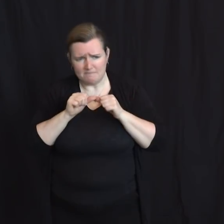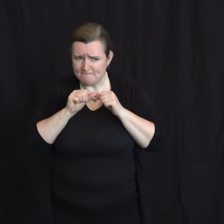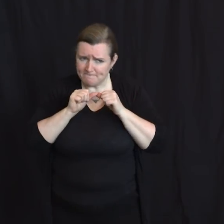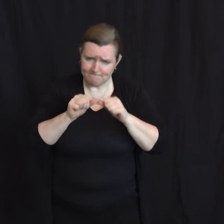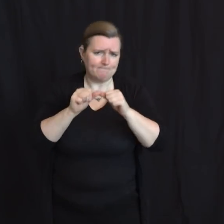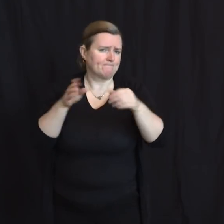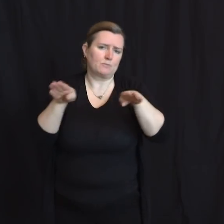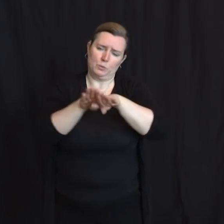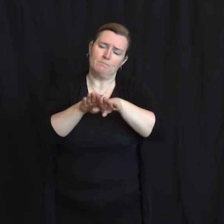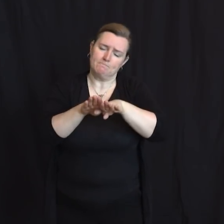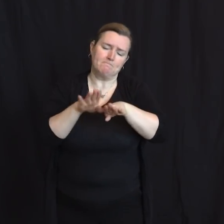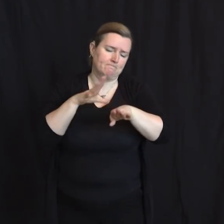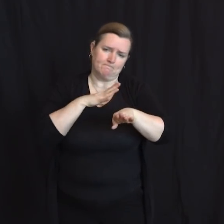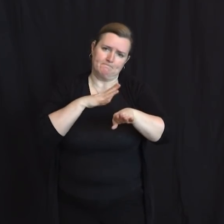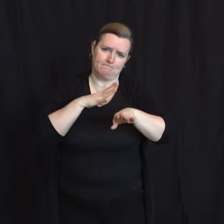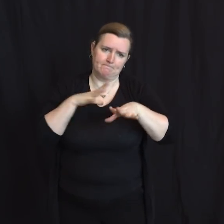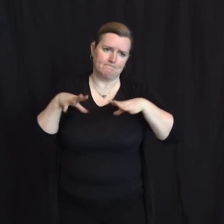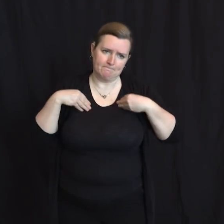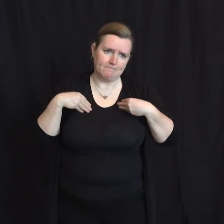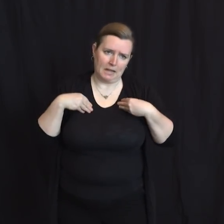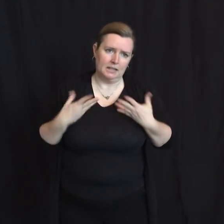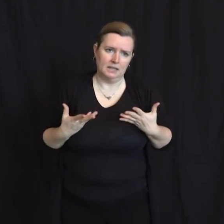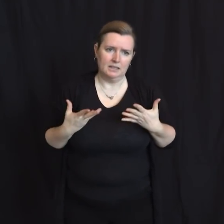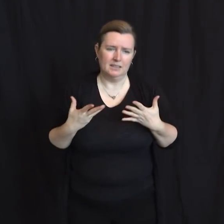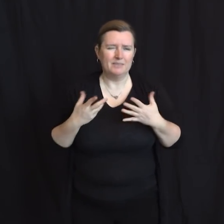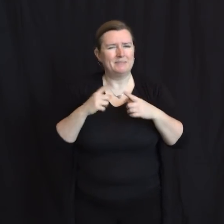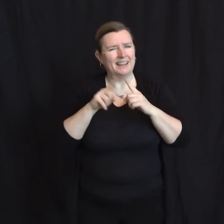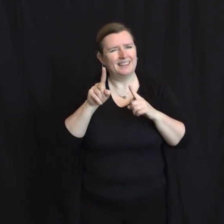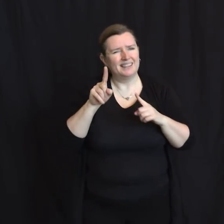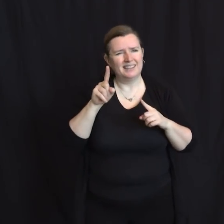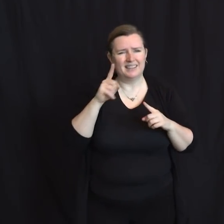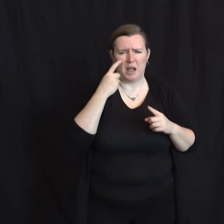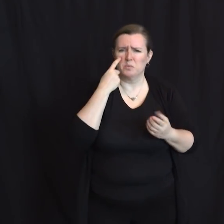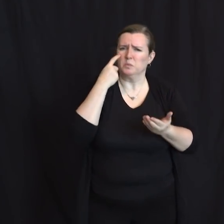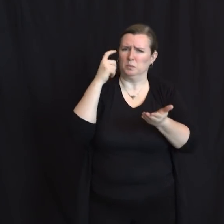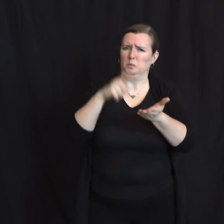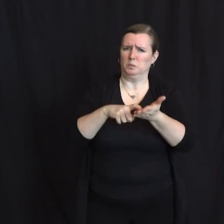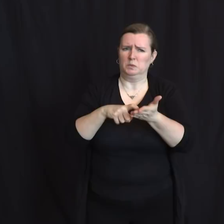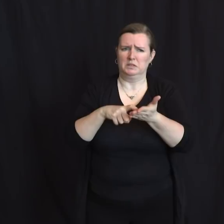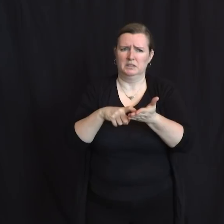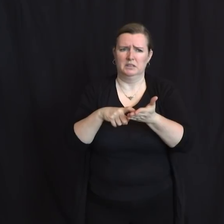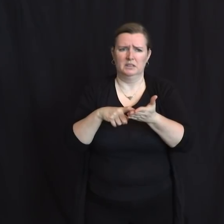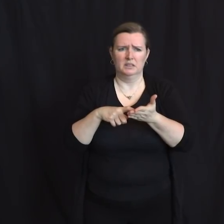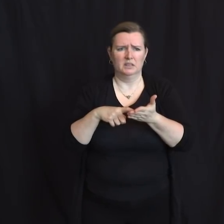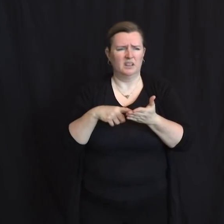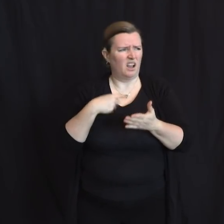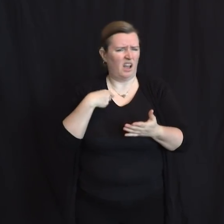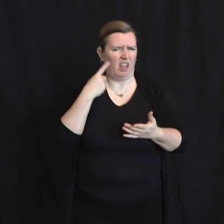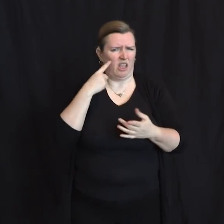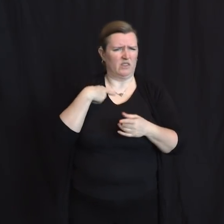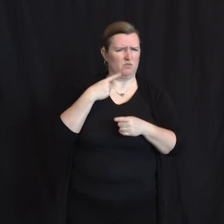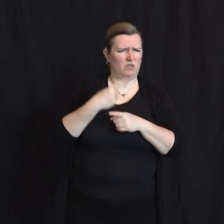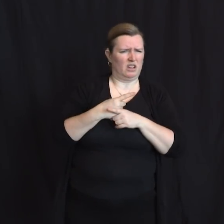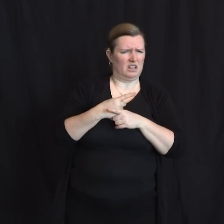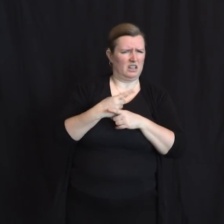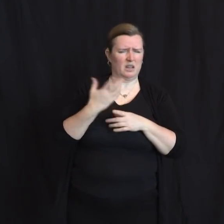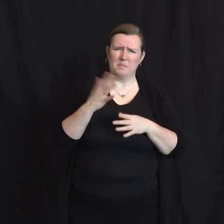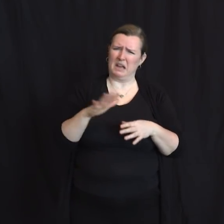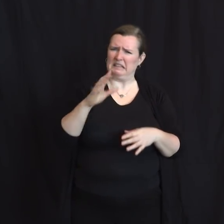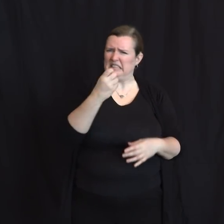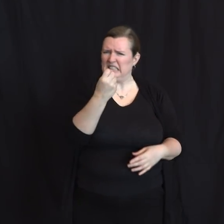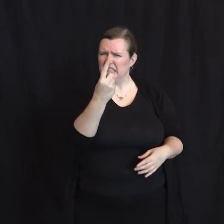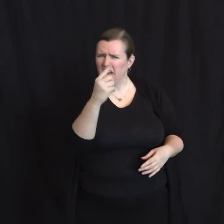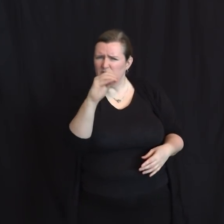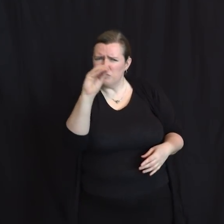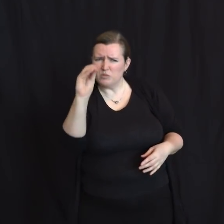But the part in particular that I noticed was, and I think my numbers are right, 11% think we've gone